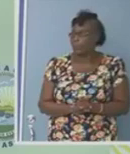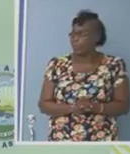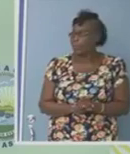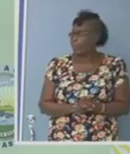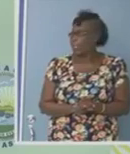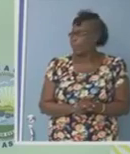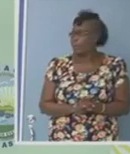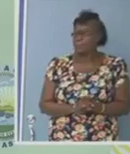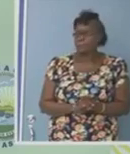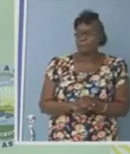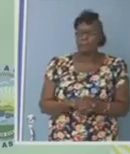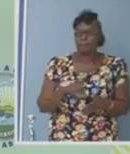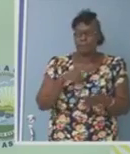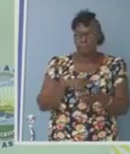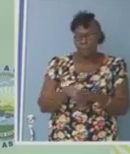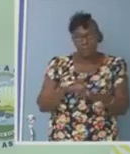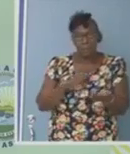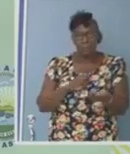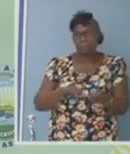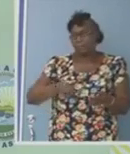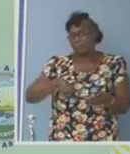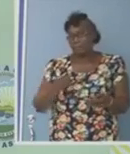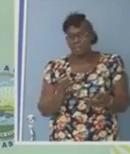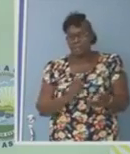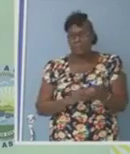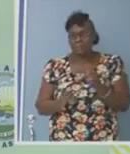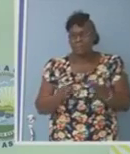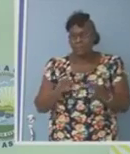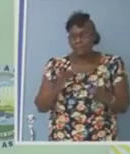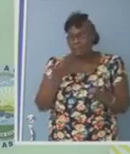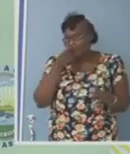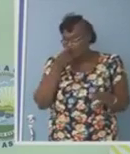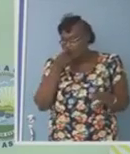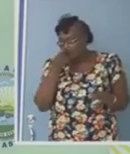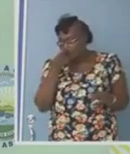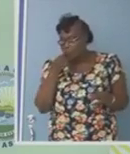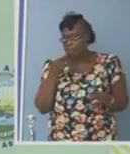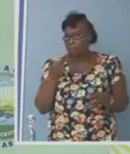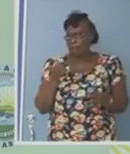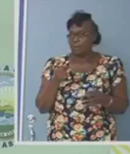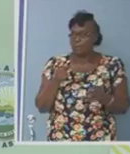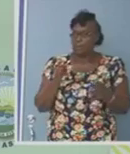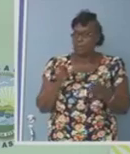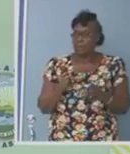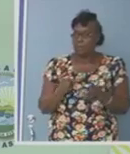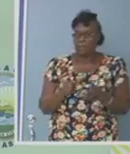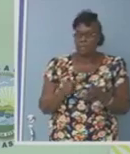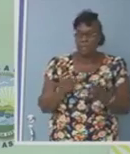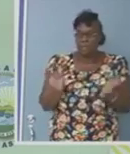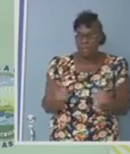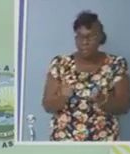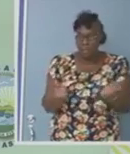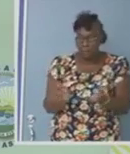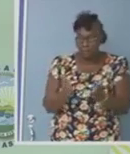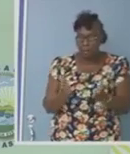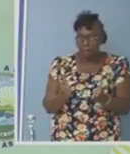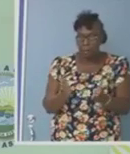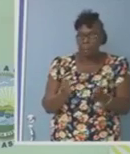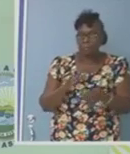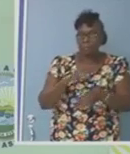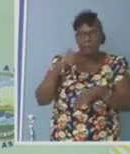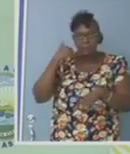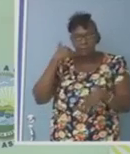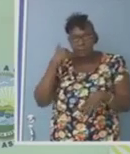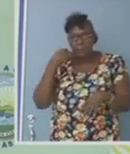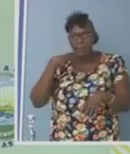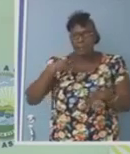the interim, if persons are experiencing flu-like symptoms, we encourage them to call the health centers or